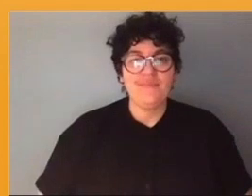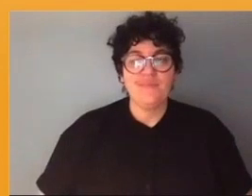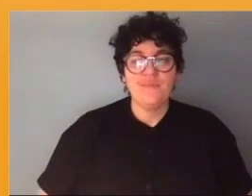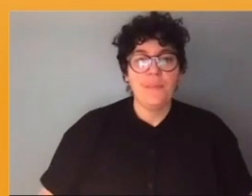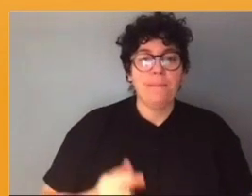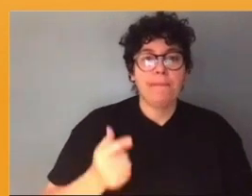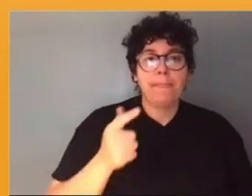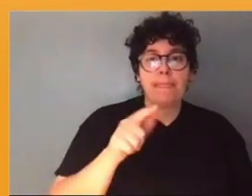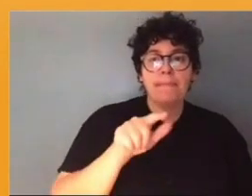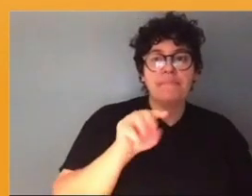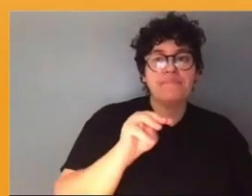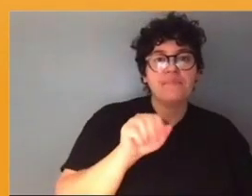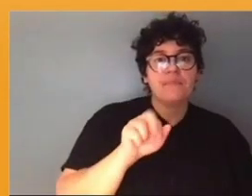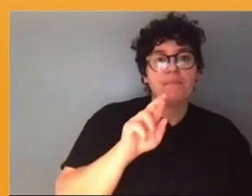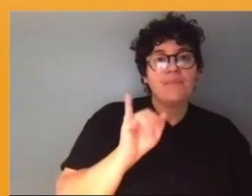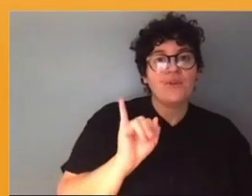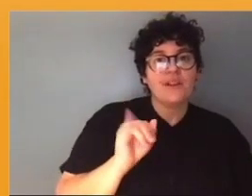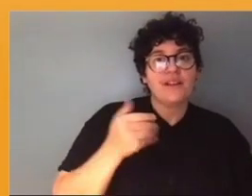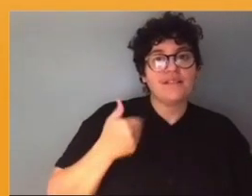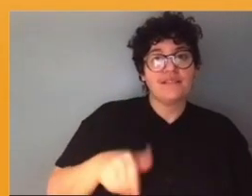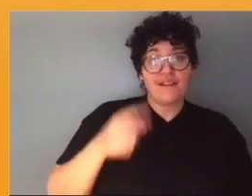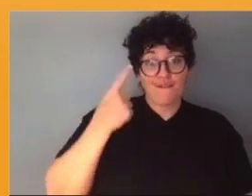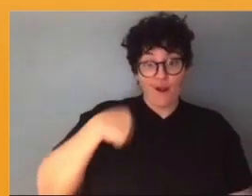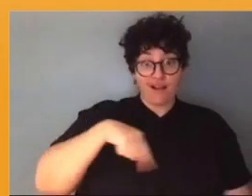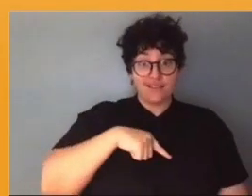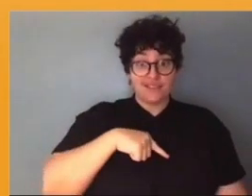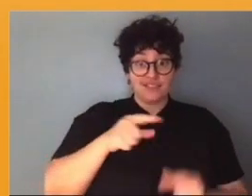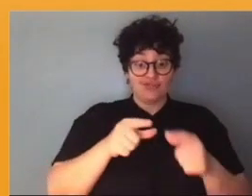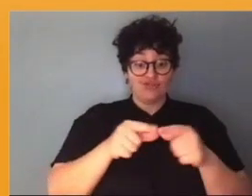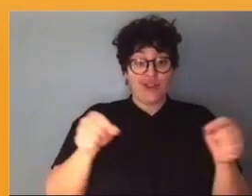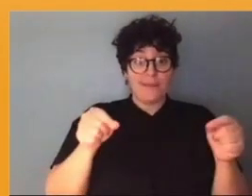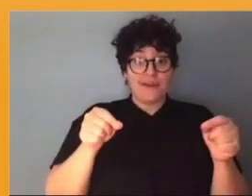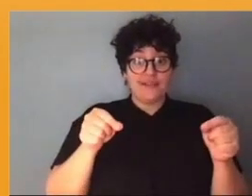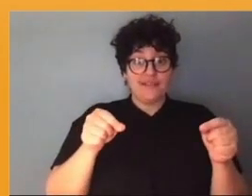For us Japanese dancers,